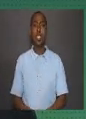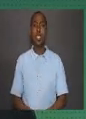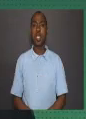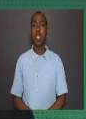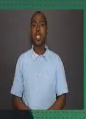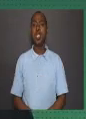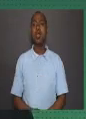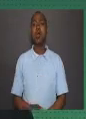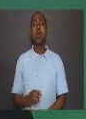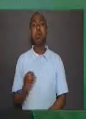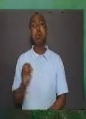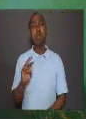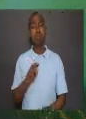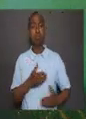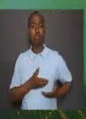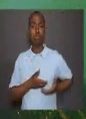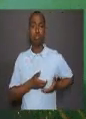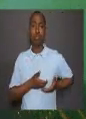while she is breastfeeding.